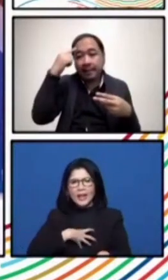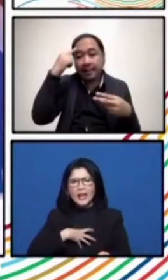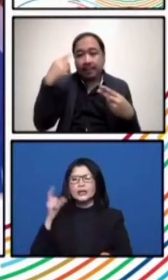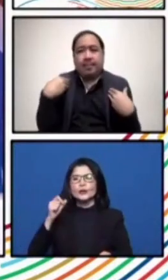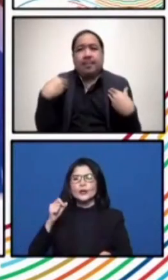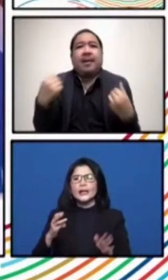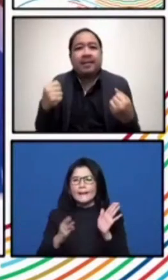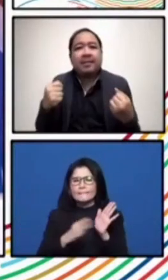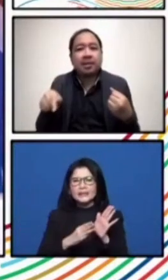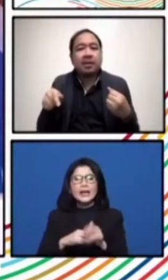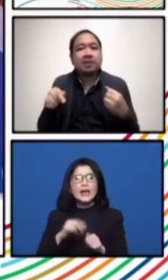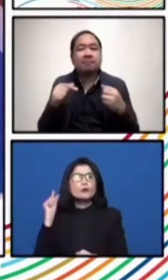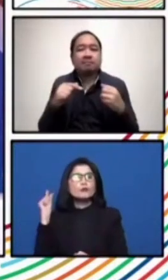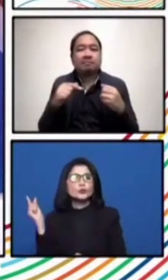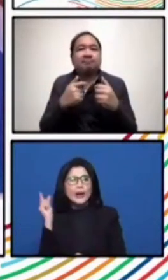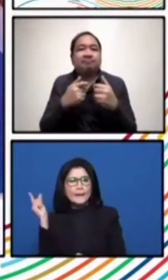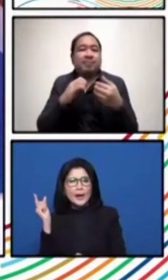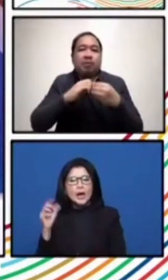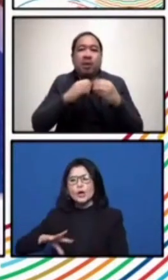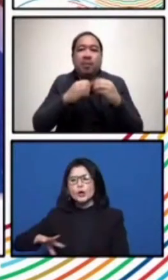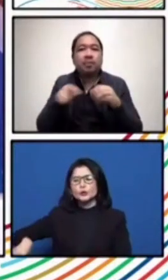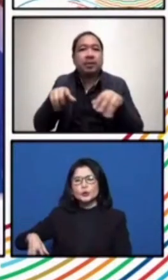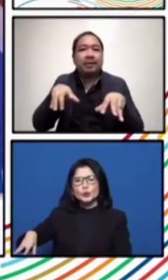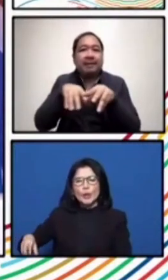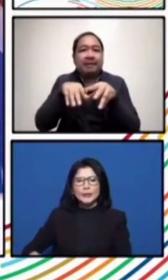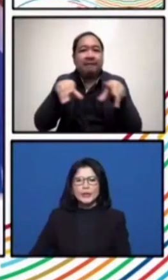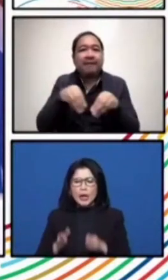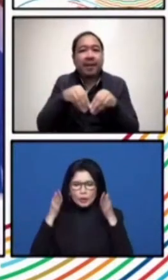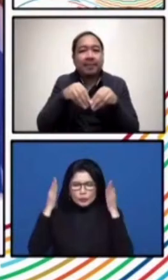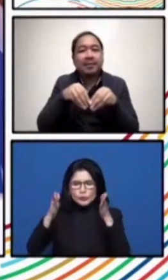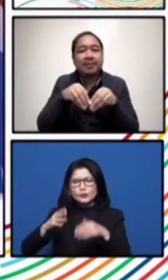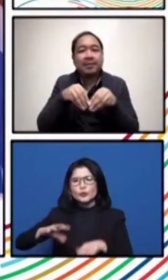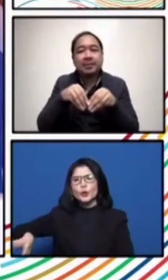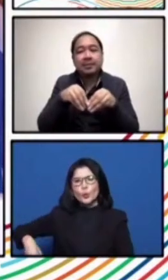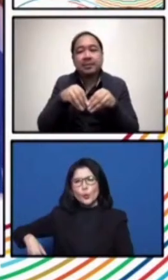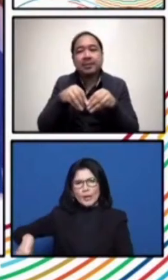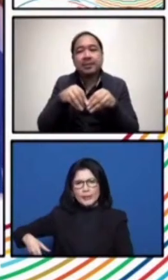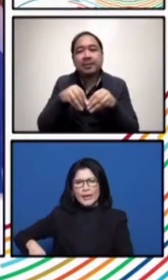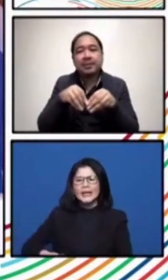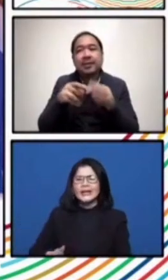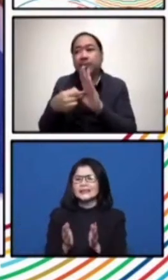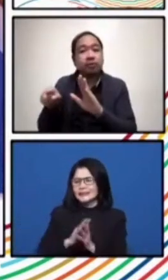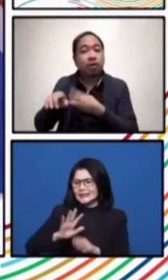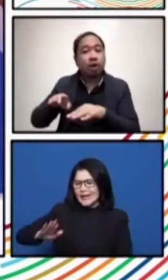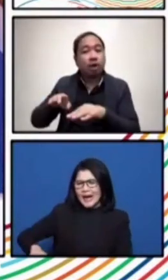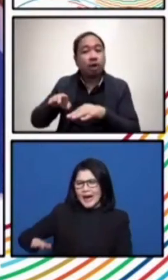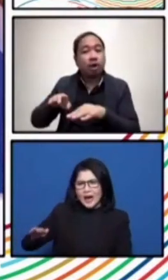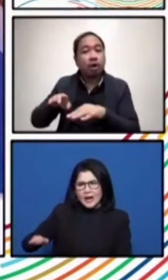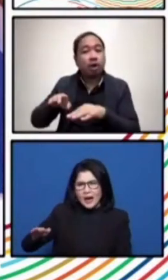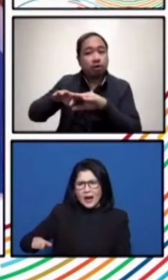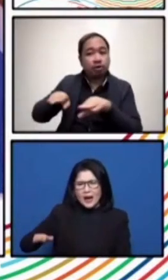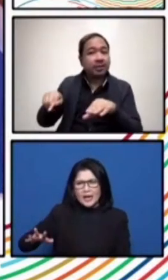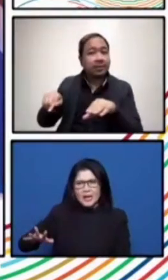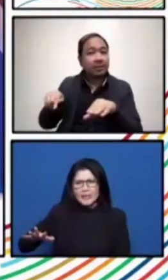especially families who had children you know with um for example autism